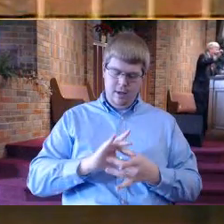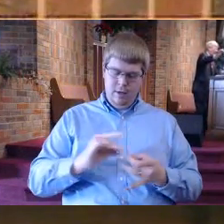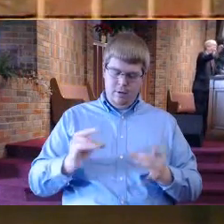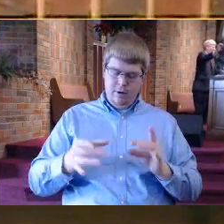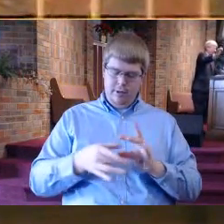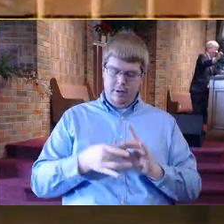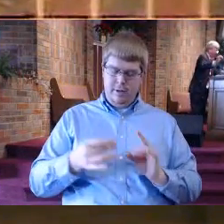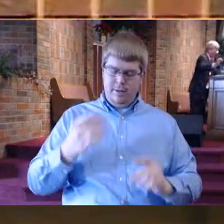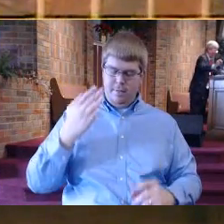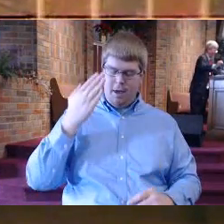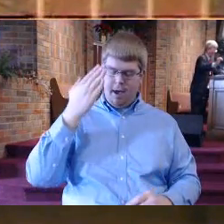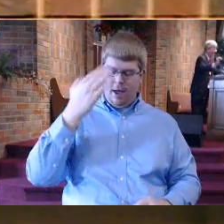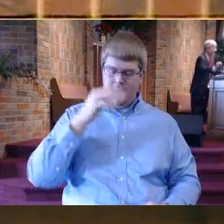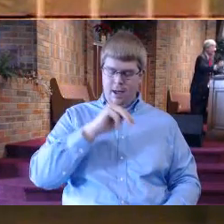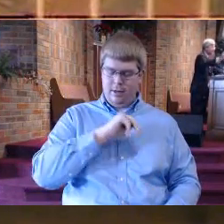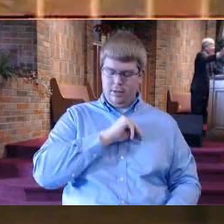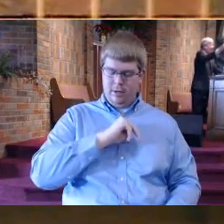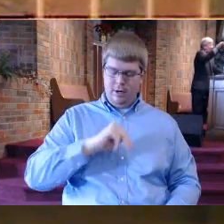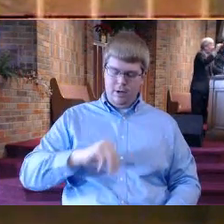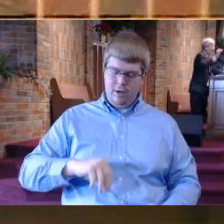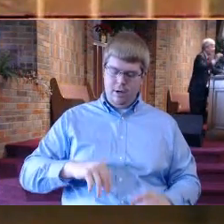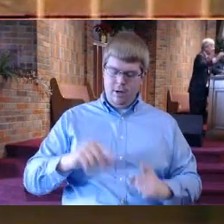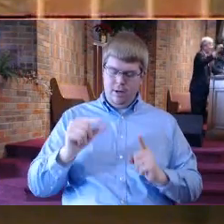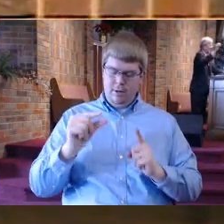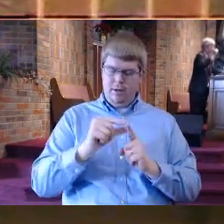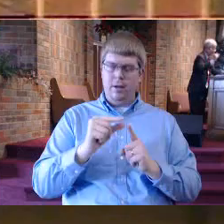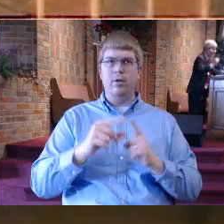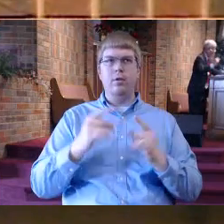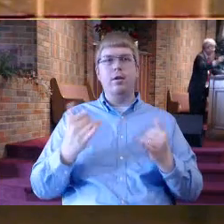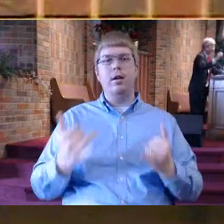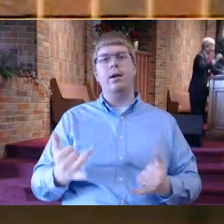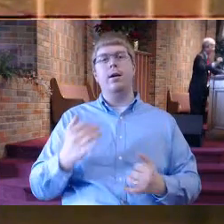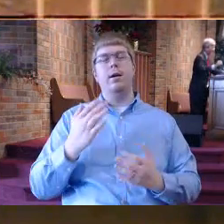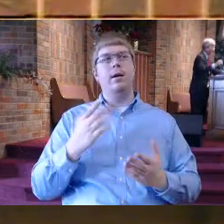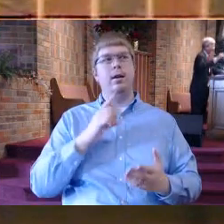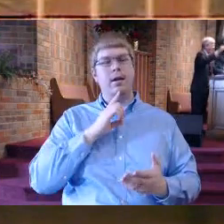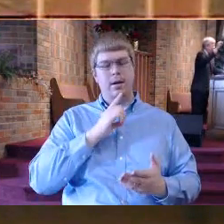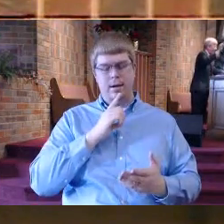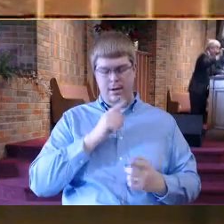repeating, words of the Master speaking